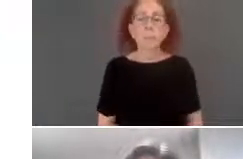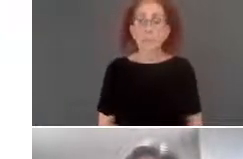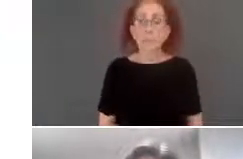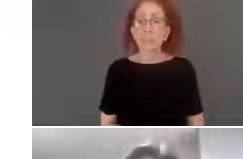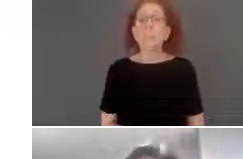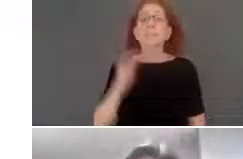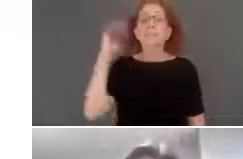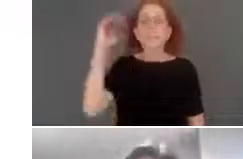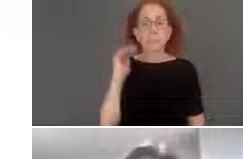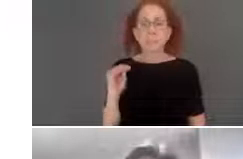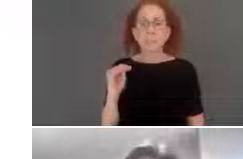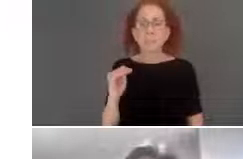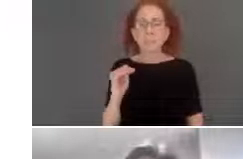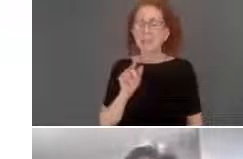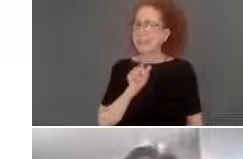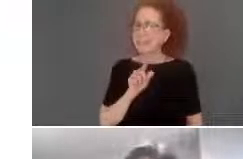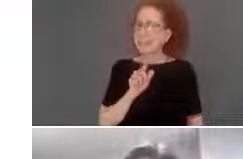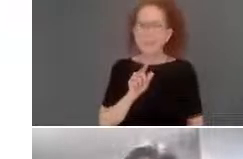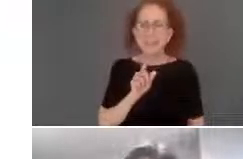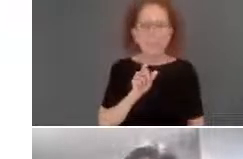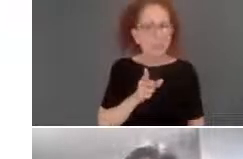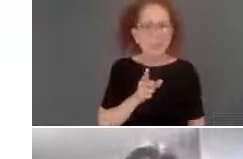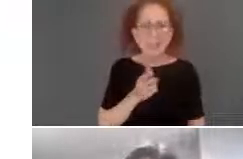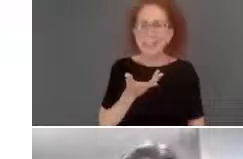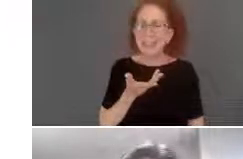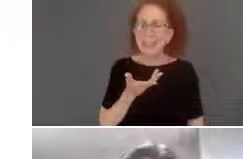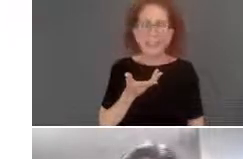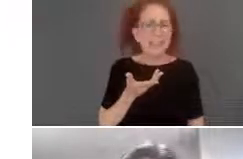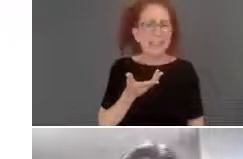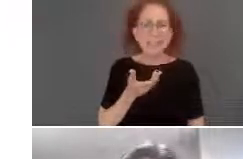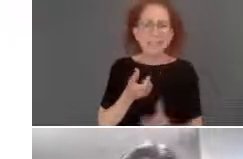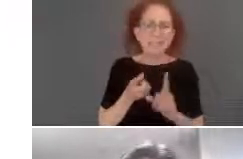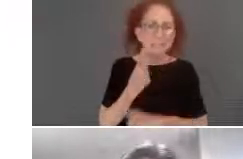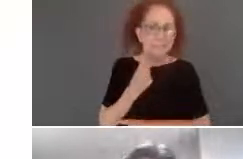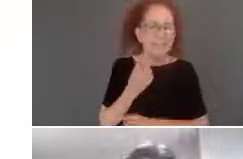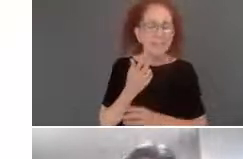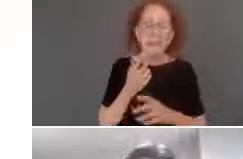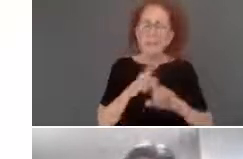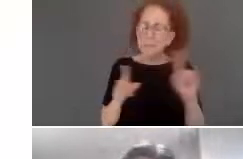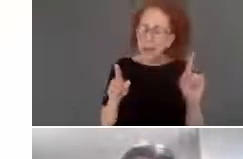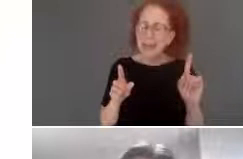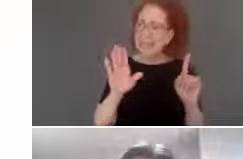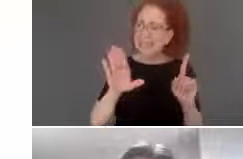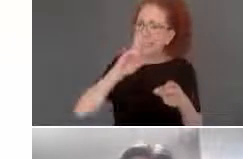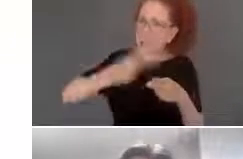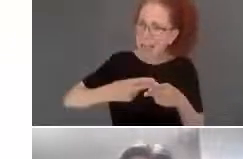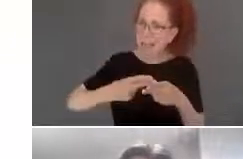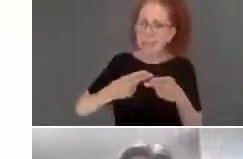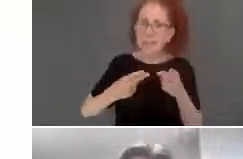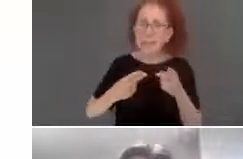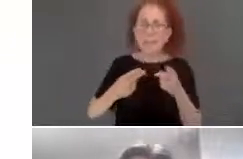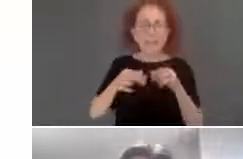And then this is not really related to what we just talked about, but I did want to bring it up because it's a